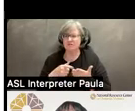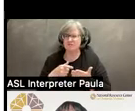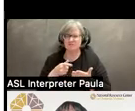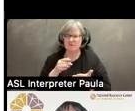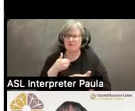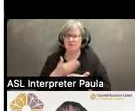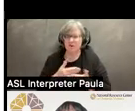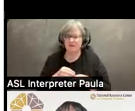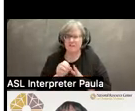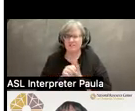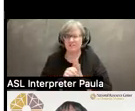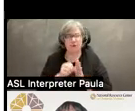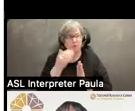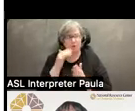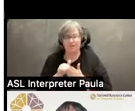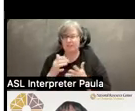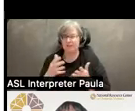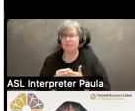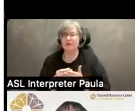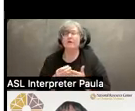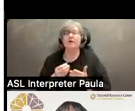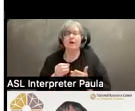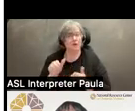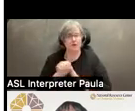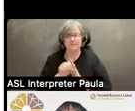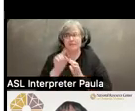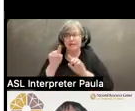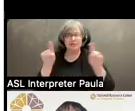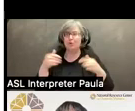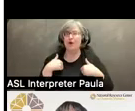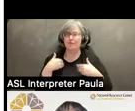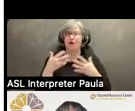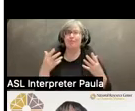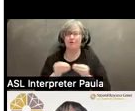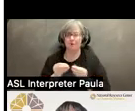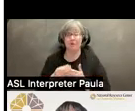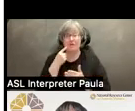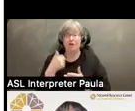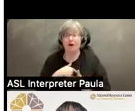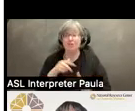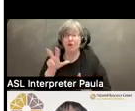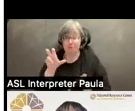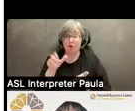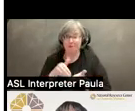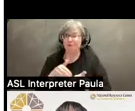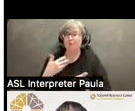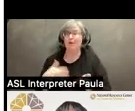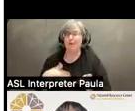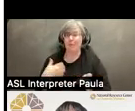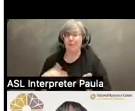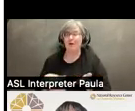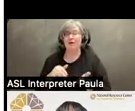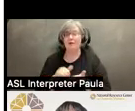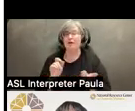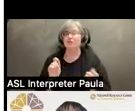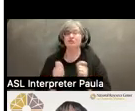money. And I know there are many other states out there, and you probably have way more money that you might have. For us, this was a big deal. It literally was game